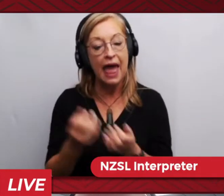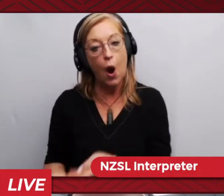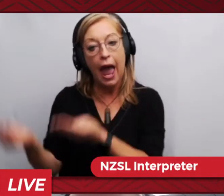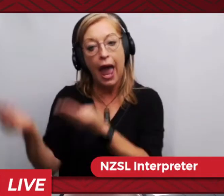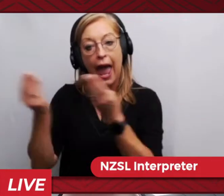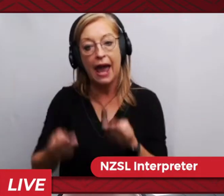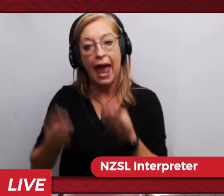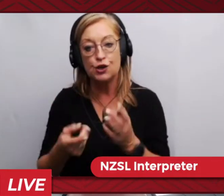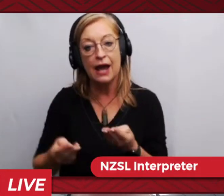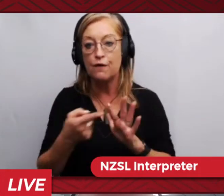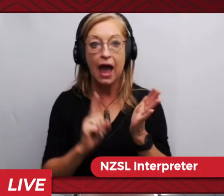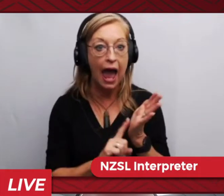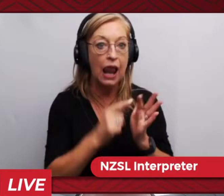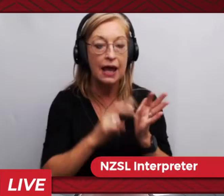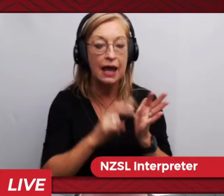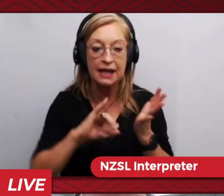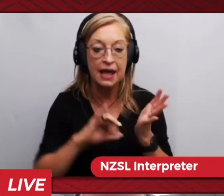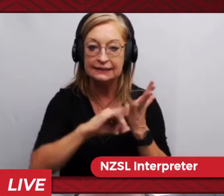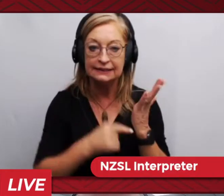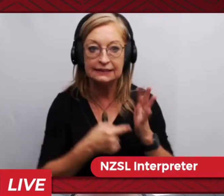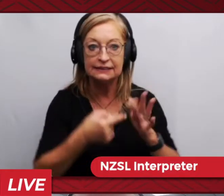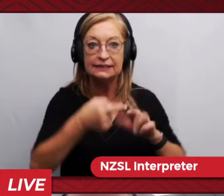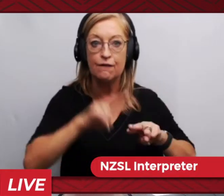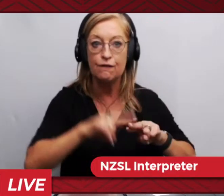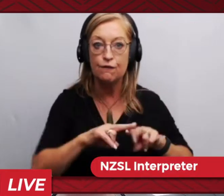final comments before we sign off.